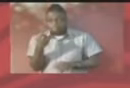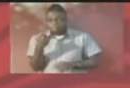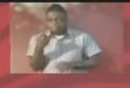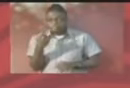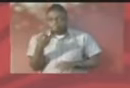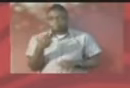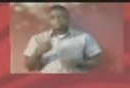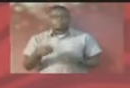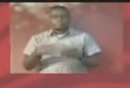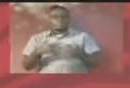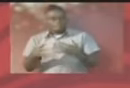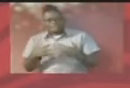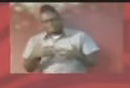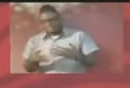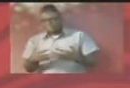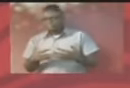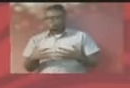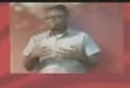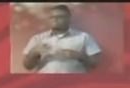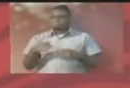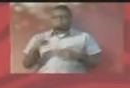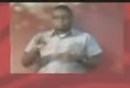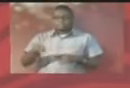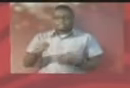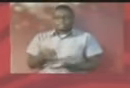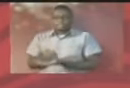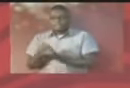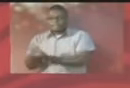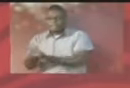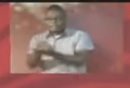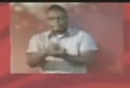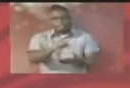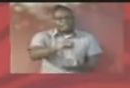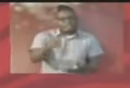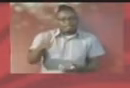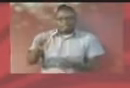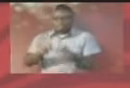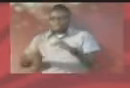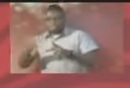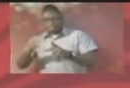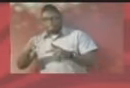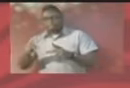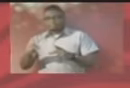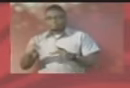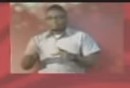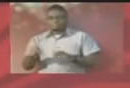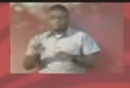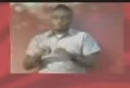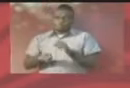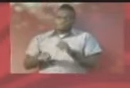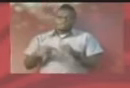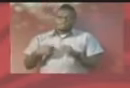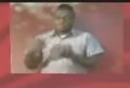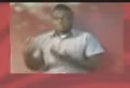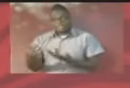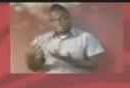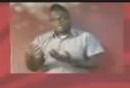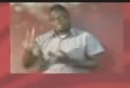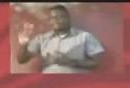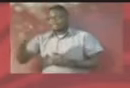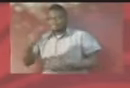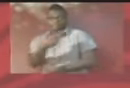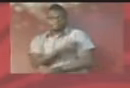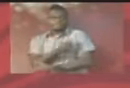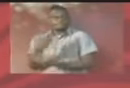Whatever we do must benefit our clients. I am anxiously awaiting my second dose of AstraZeneca for